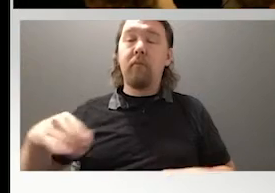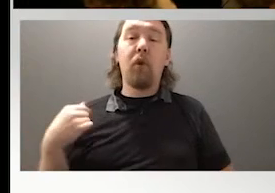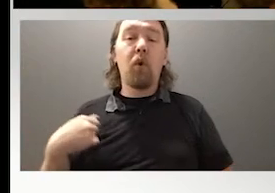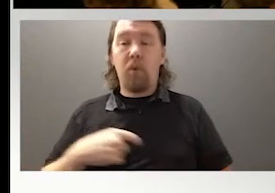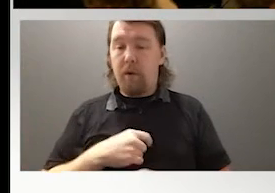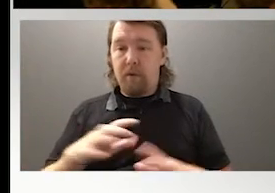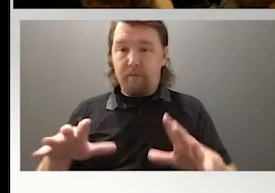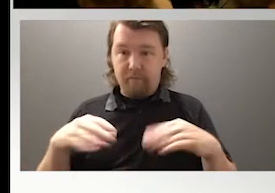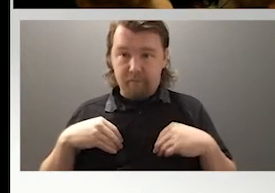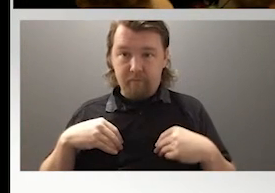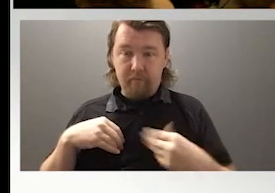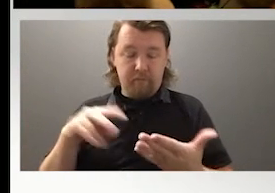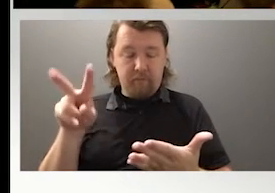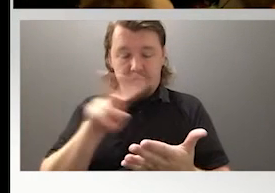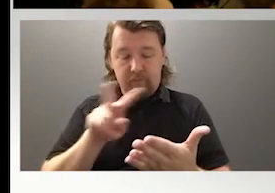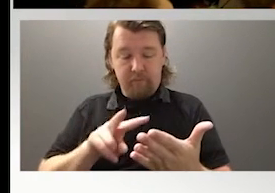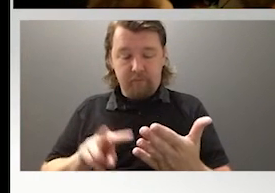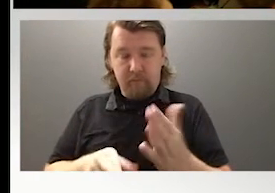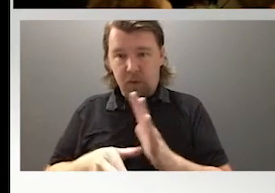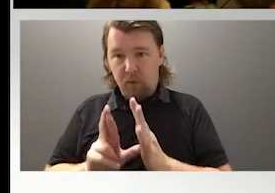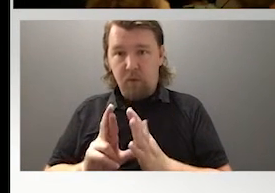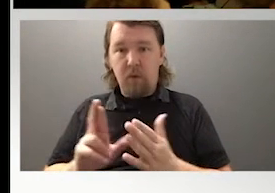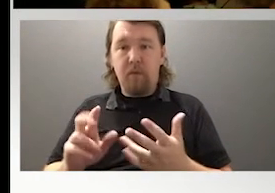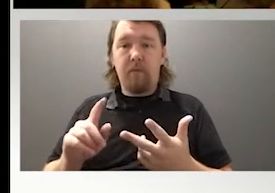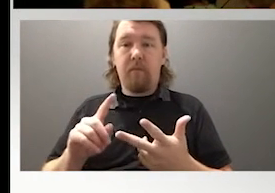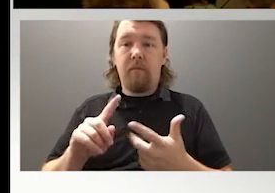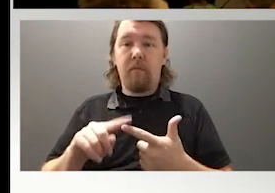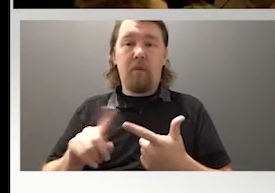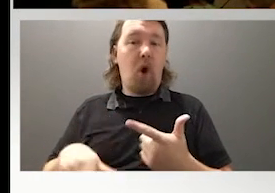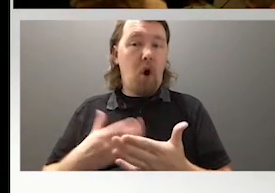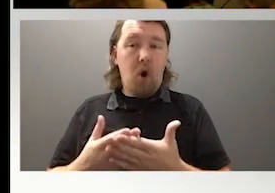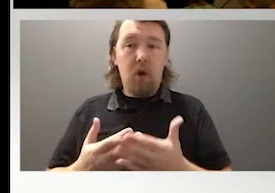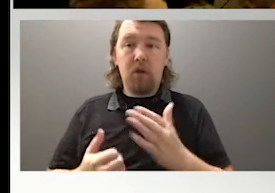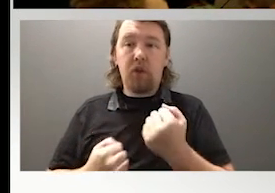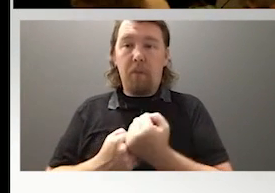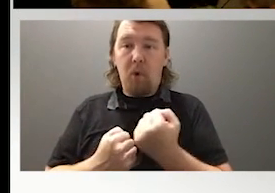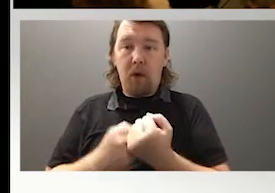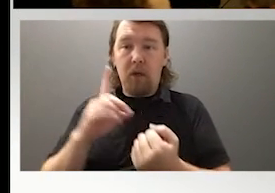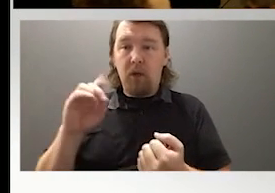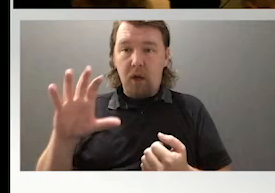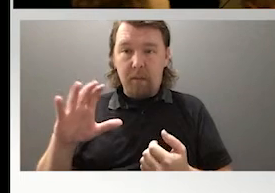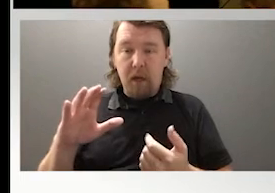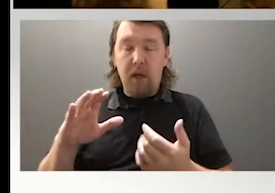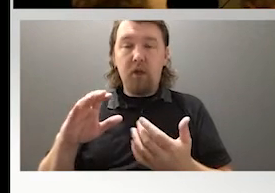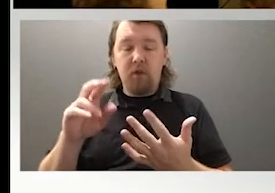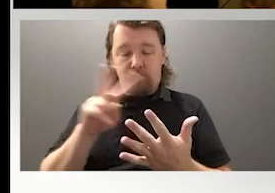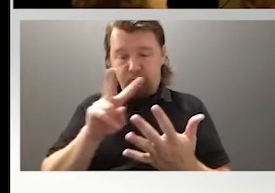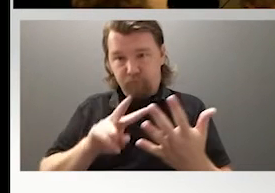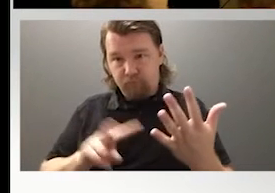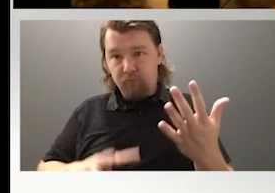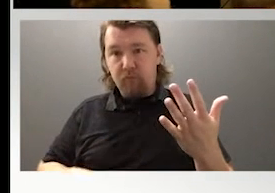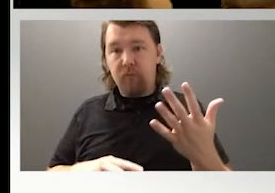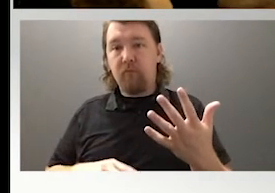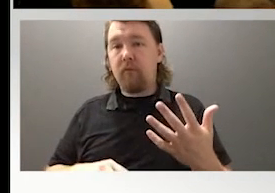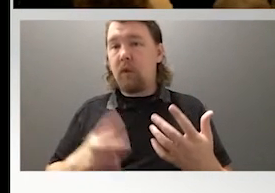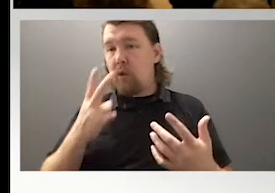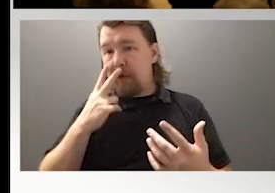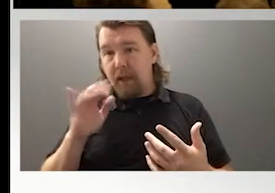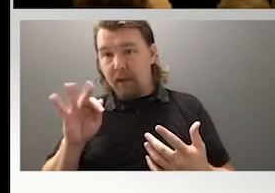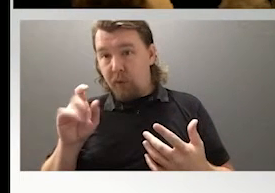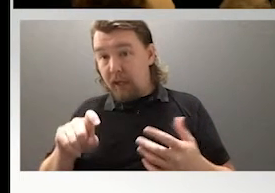application and all supporting documentation to make a determination as to whether or not additional documentation is